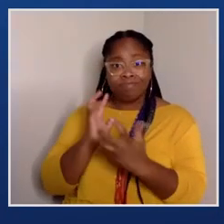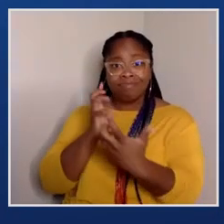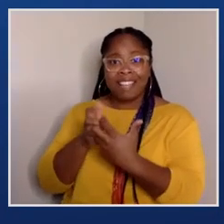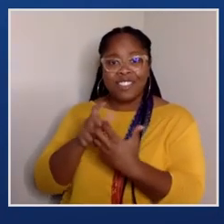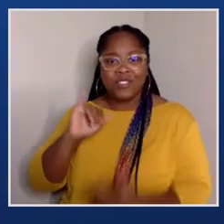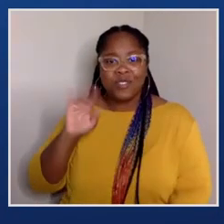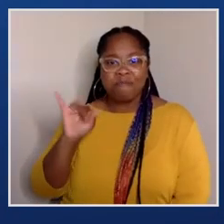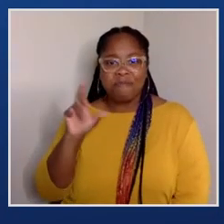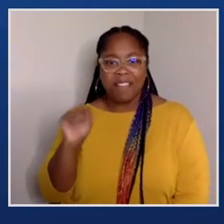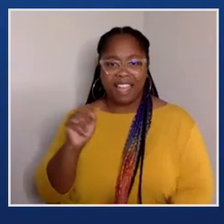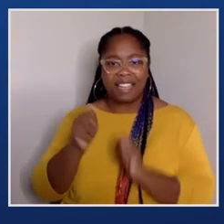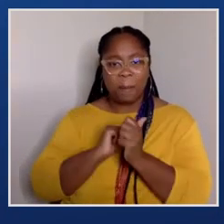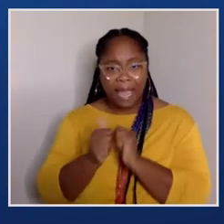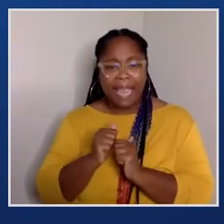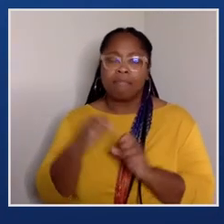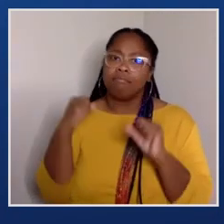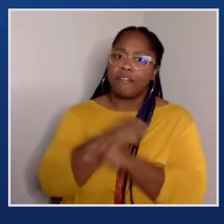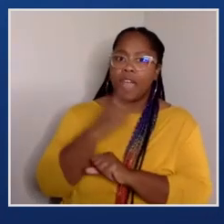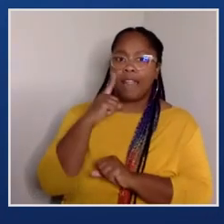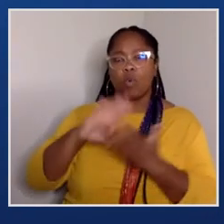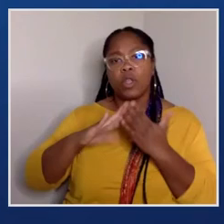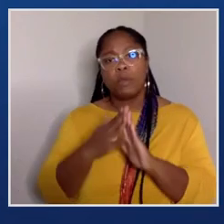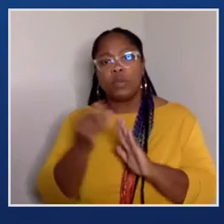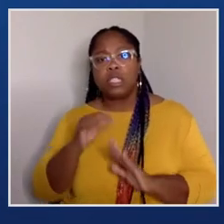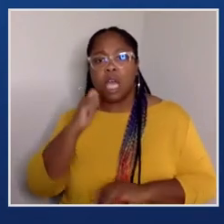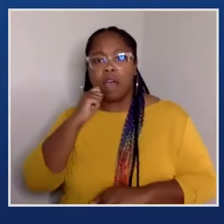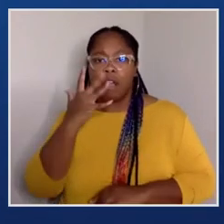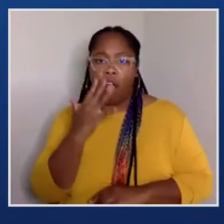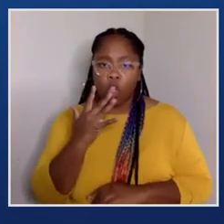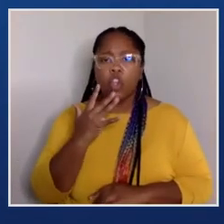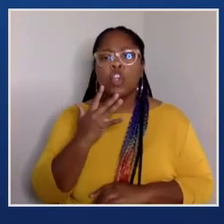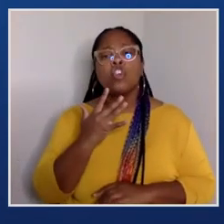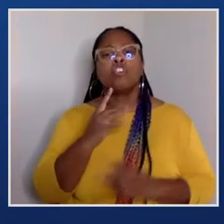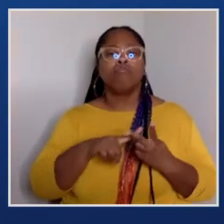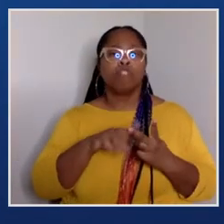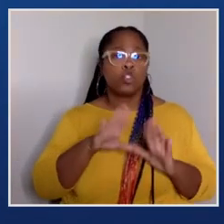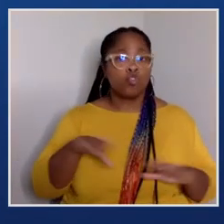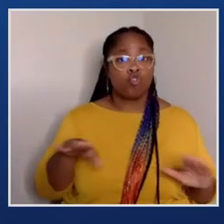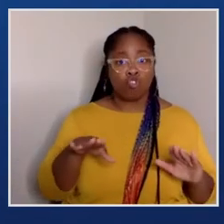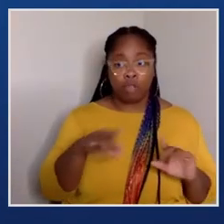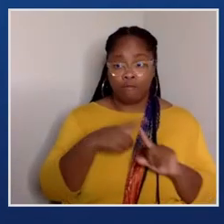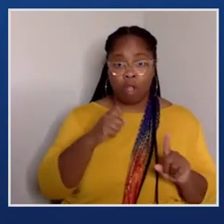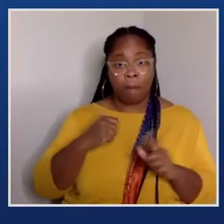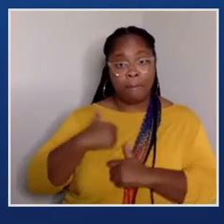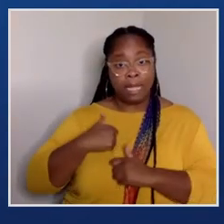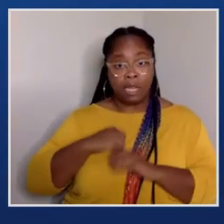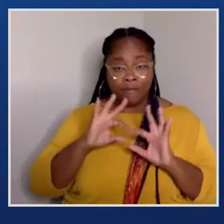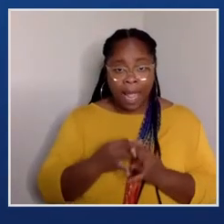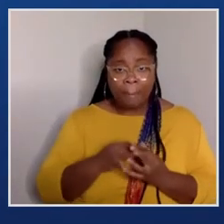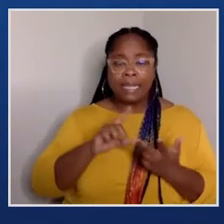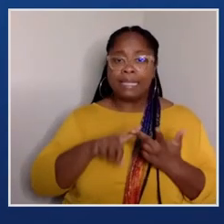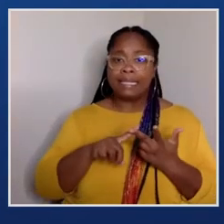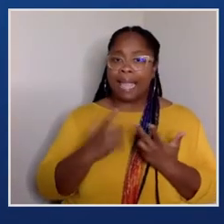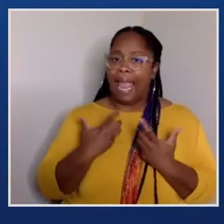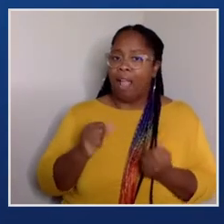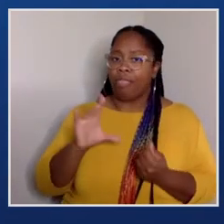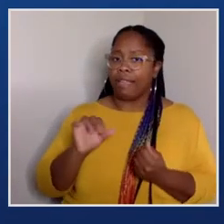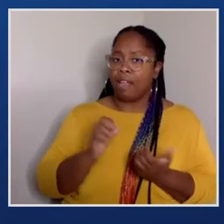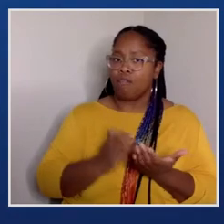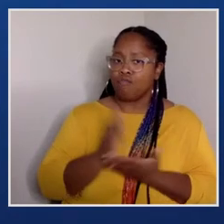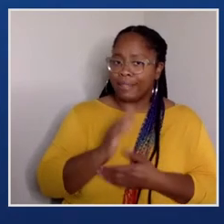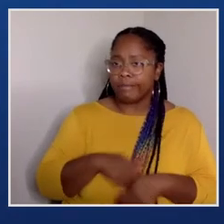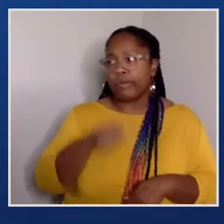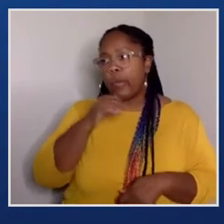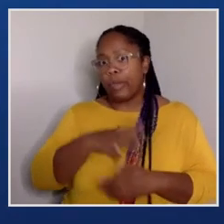to be fighting for communities of color, children of military families, and healthcare rights and women's